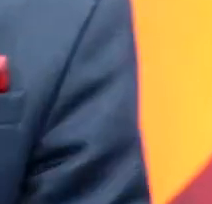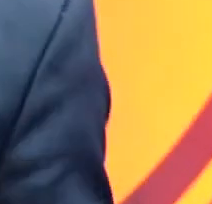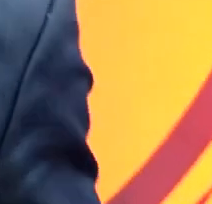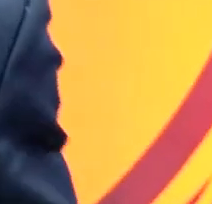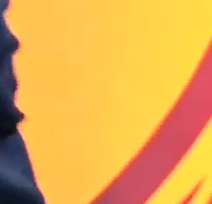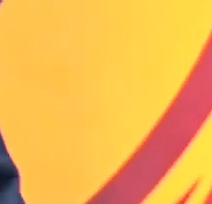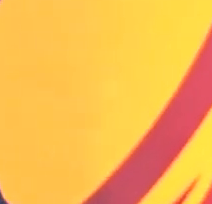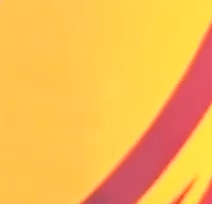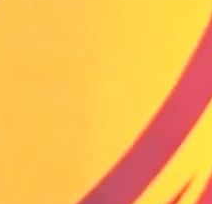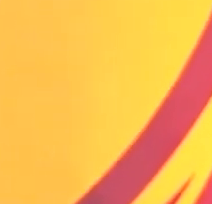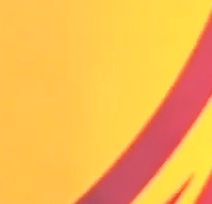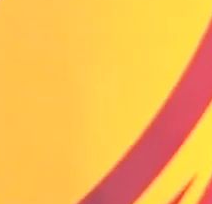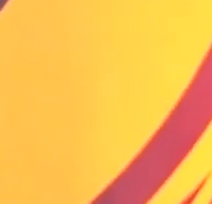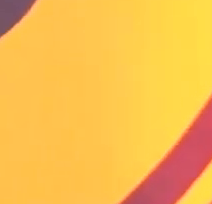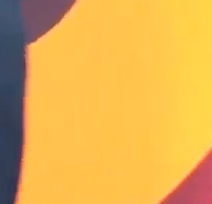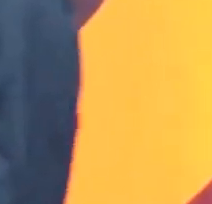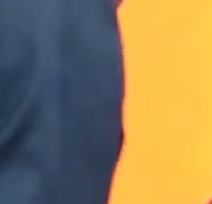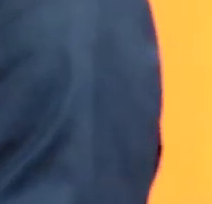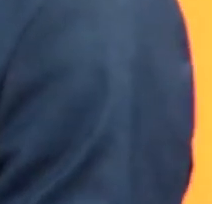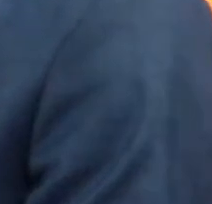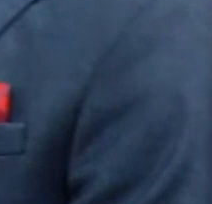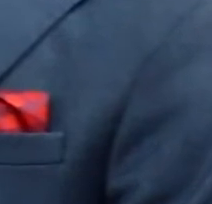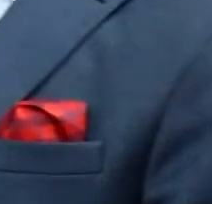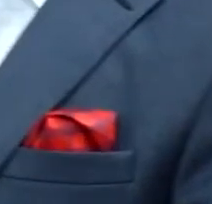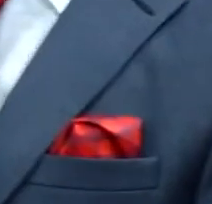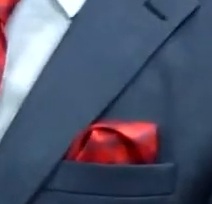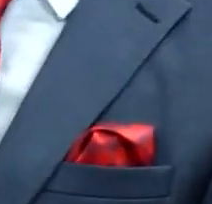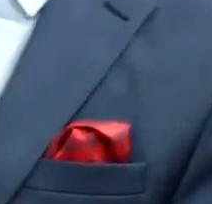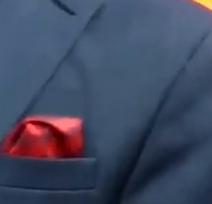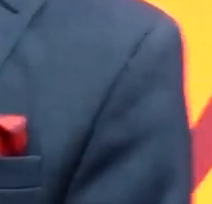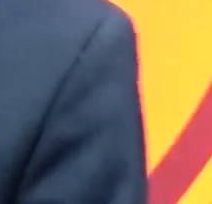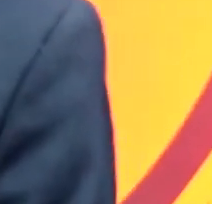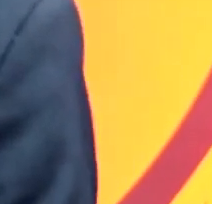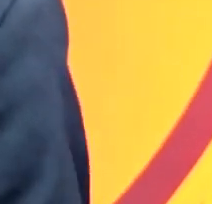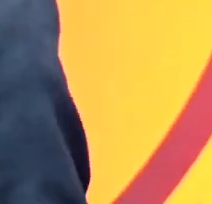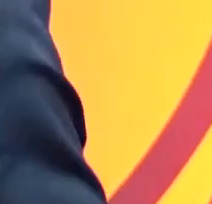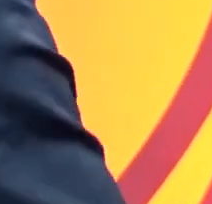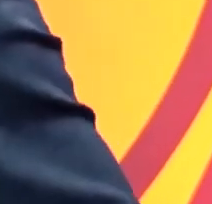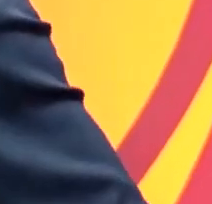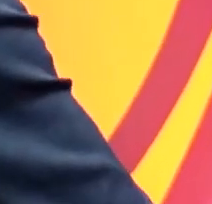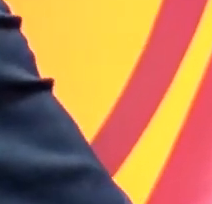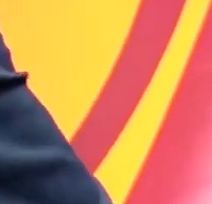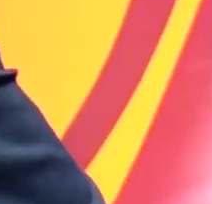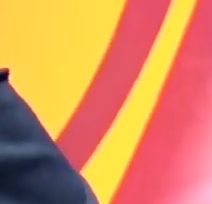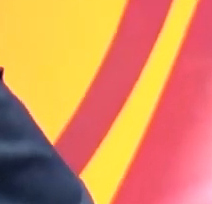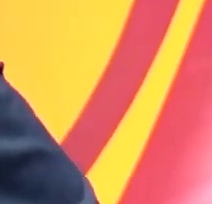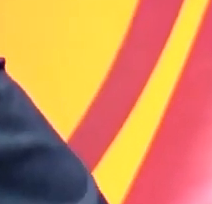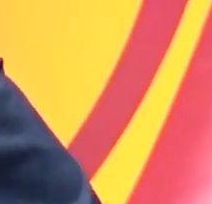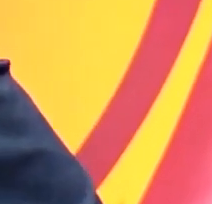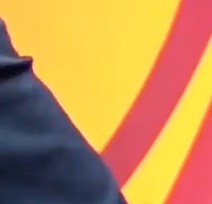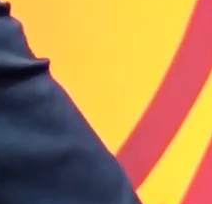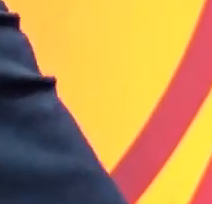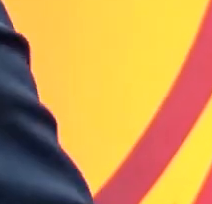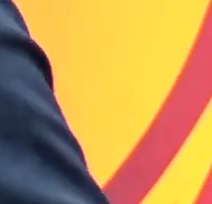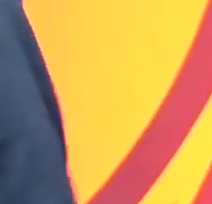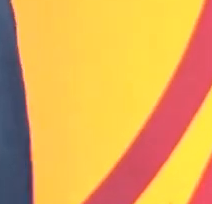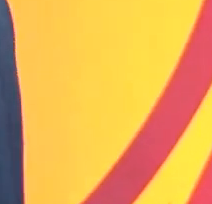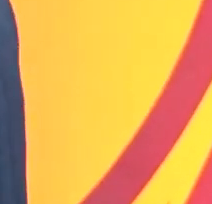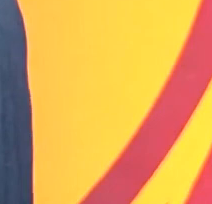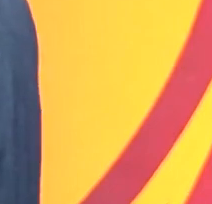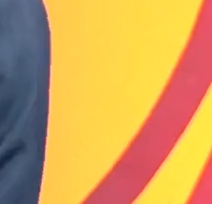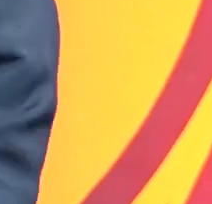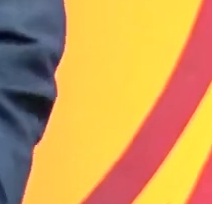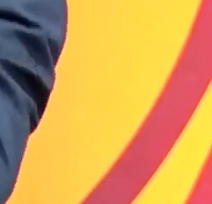Our song reminds us that it's never too late to get back home. Amen. We may not have been in the same